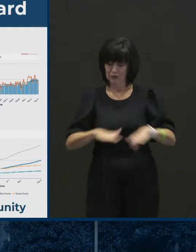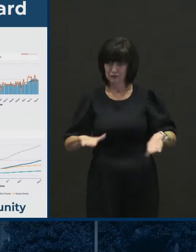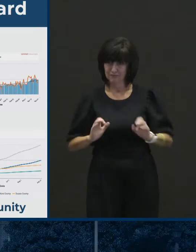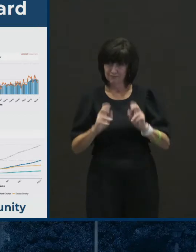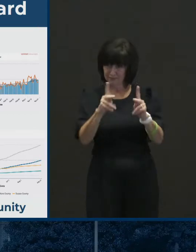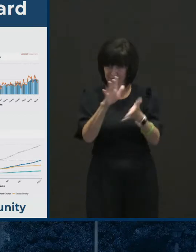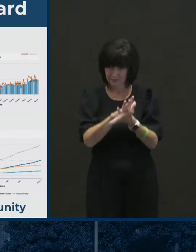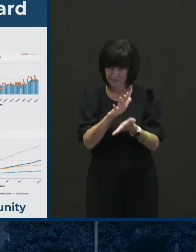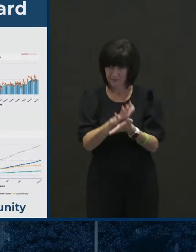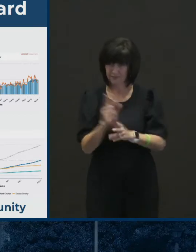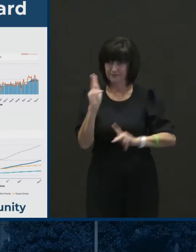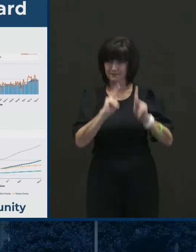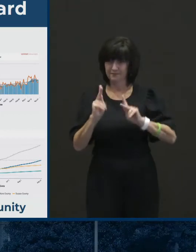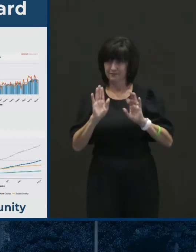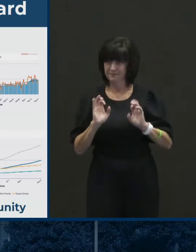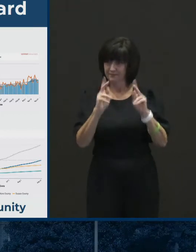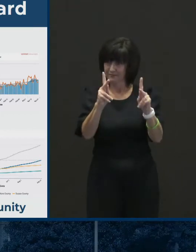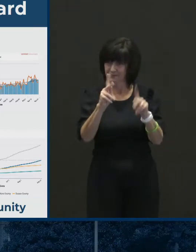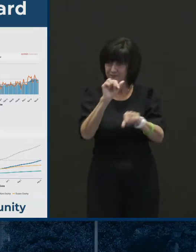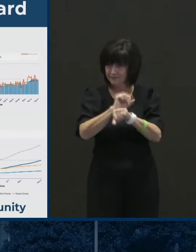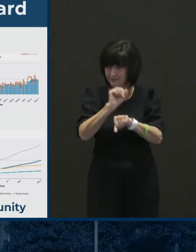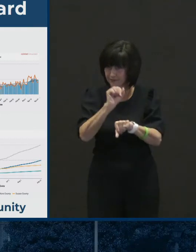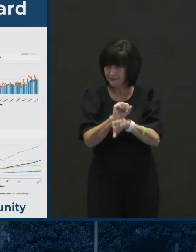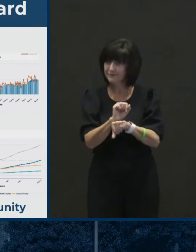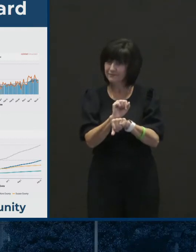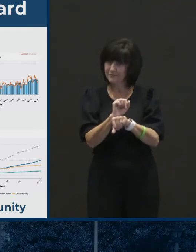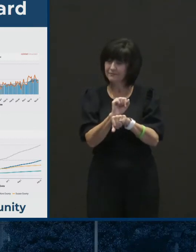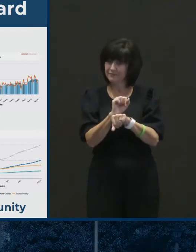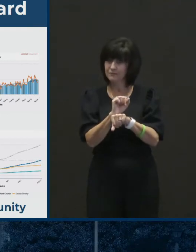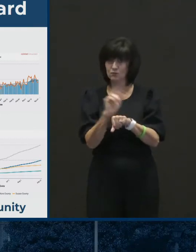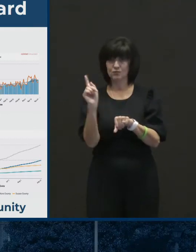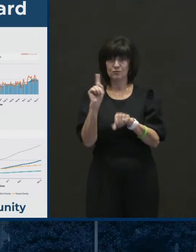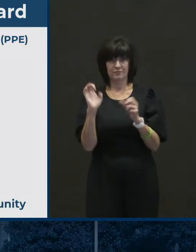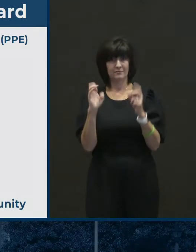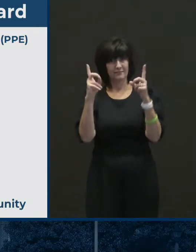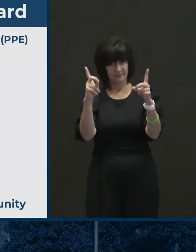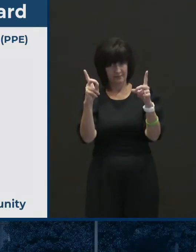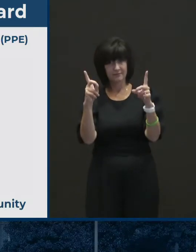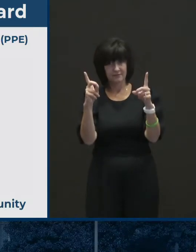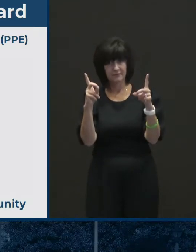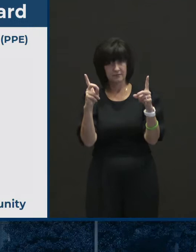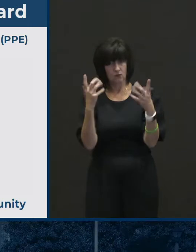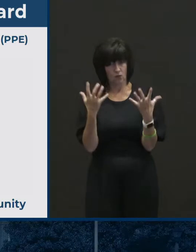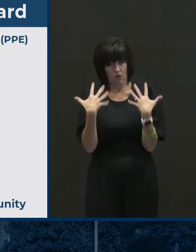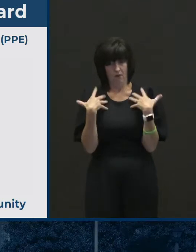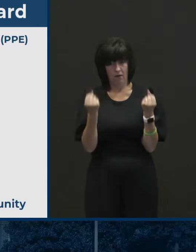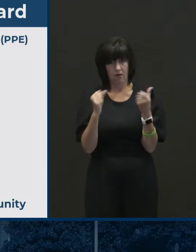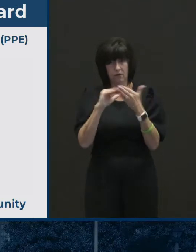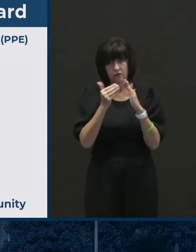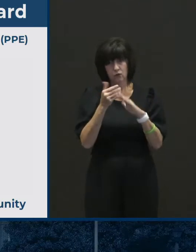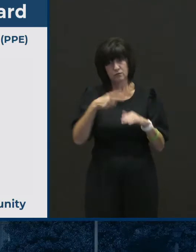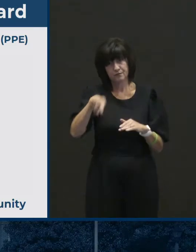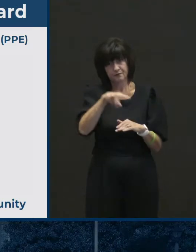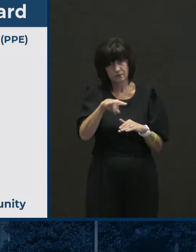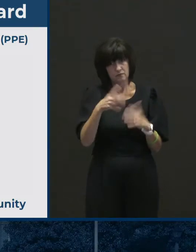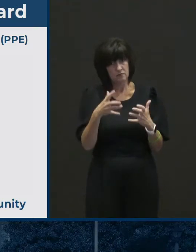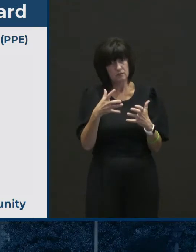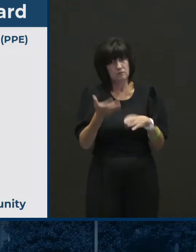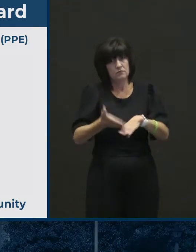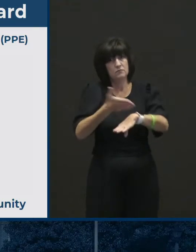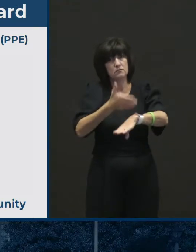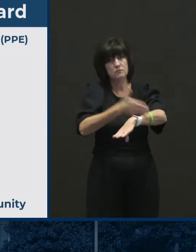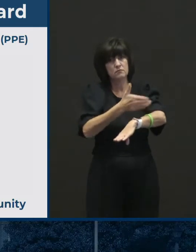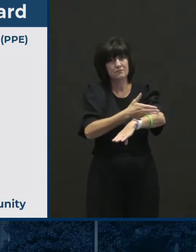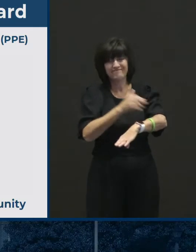those are important measures of the health of the community. Personal protective equipment, AJ, continues to